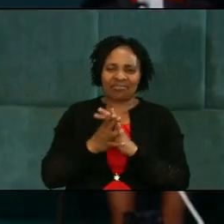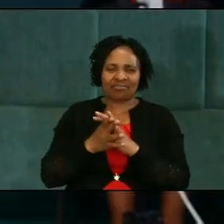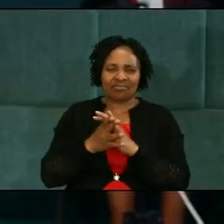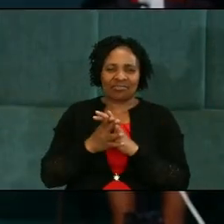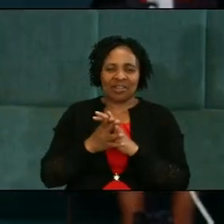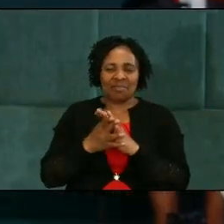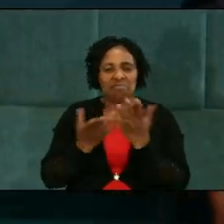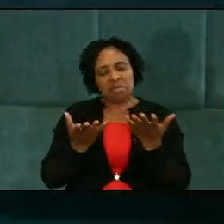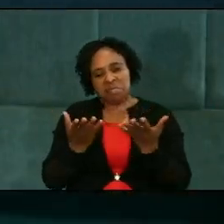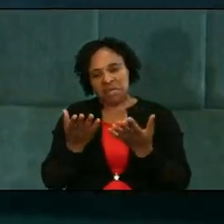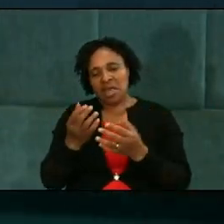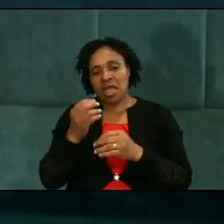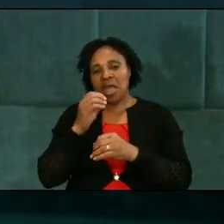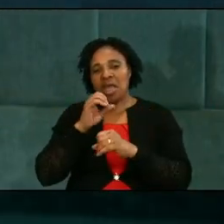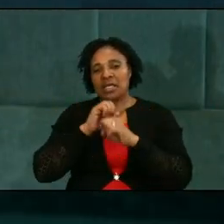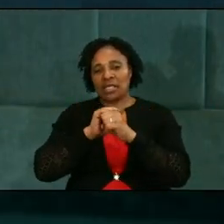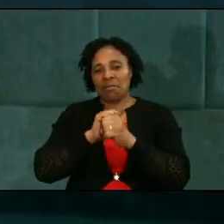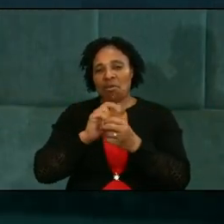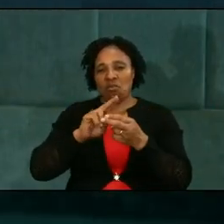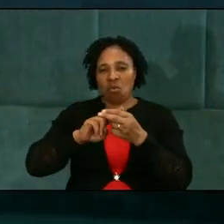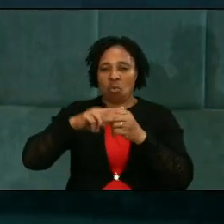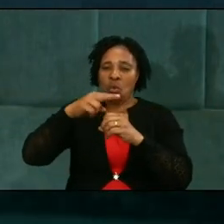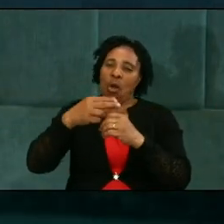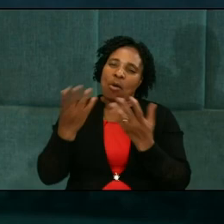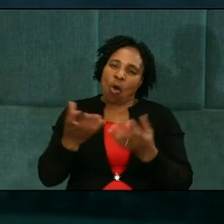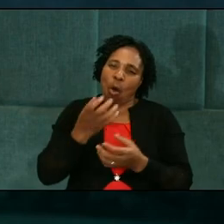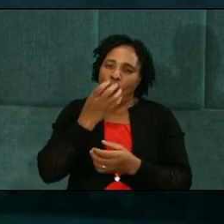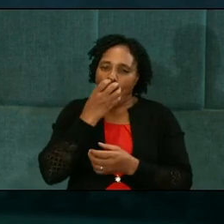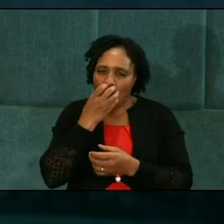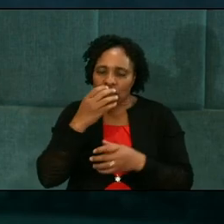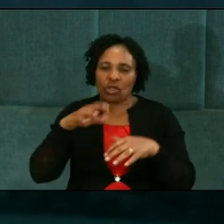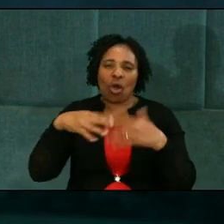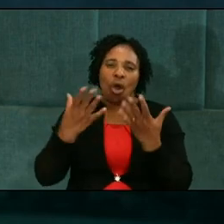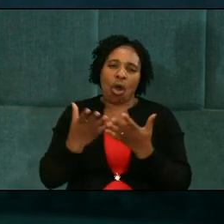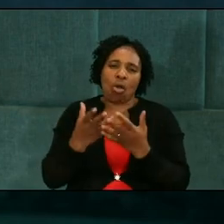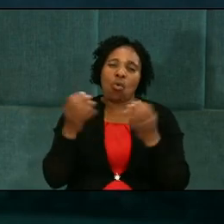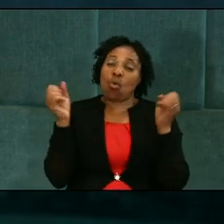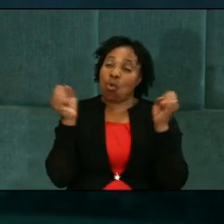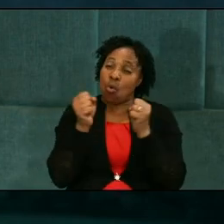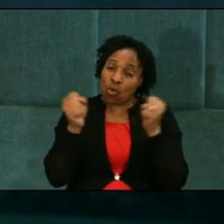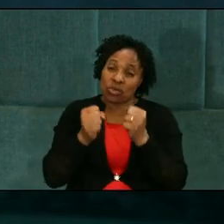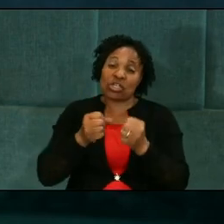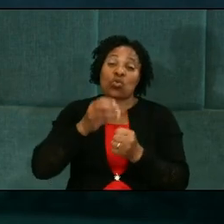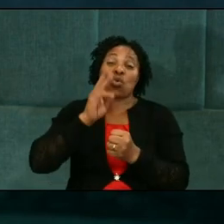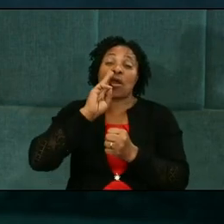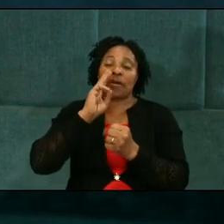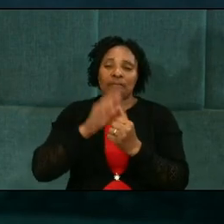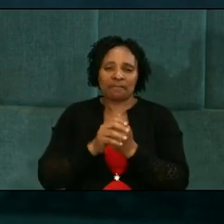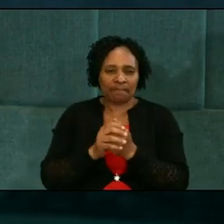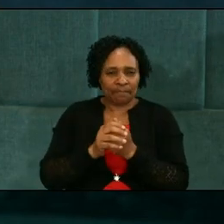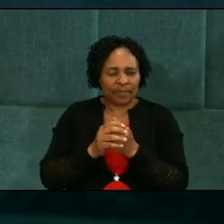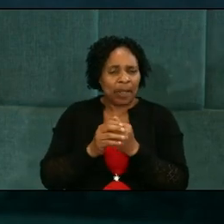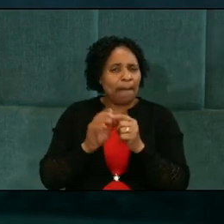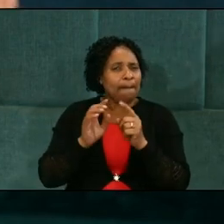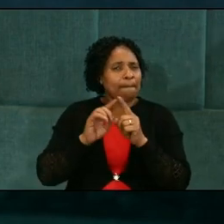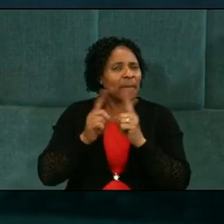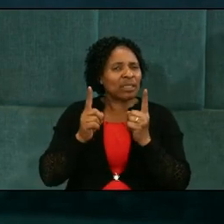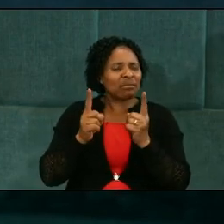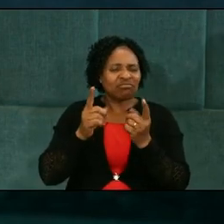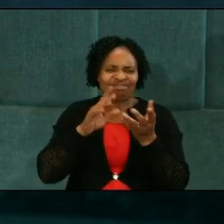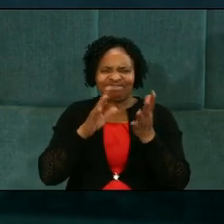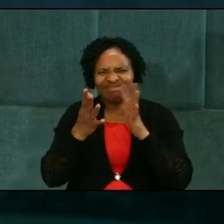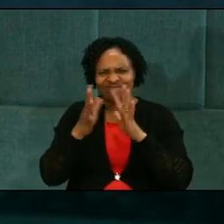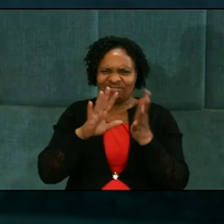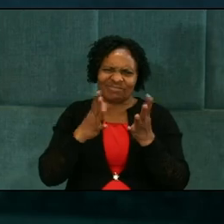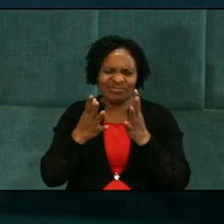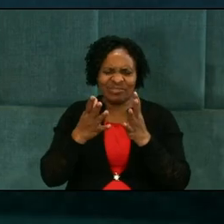a drink, they prefer a hot drink or a cold drink, but a lukewarm drink